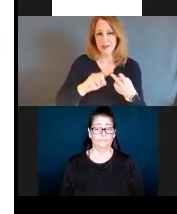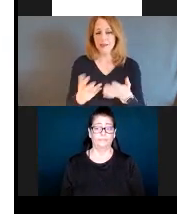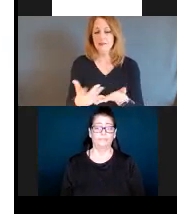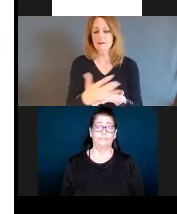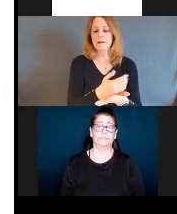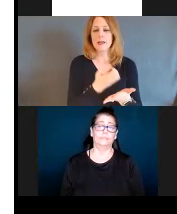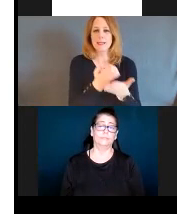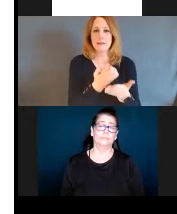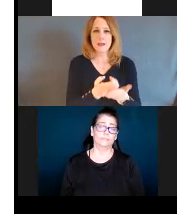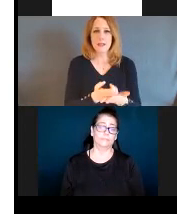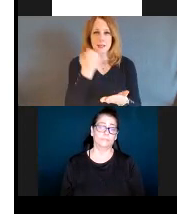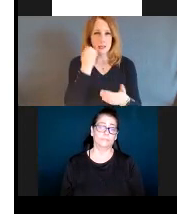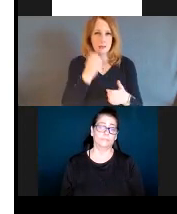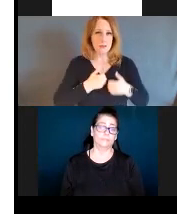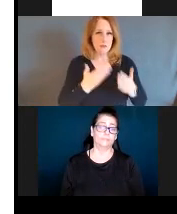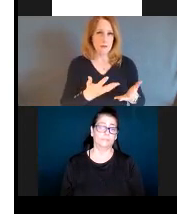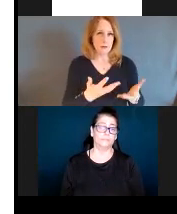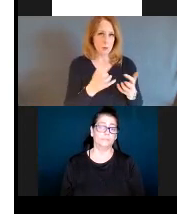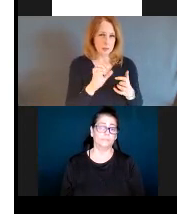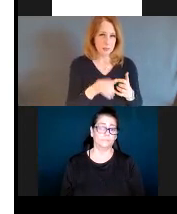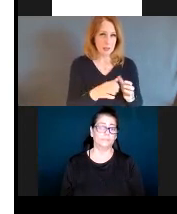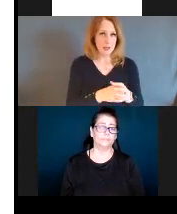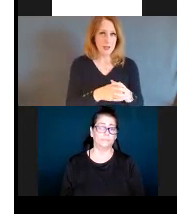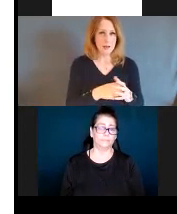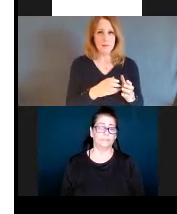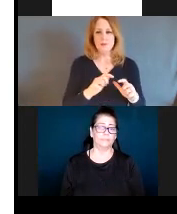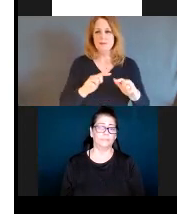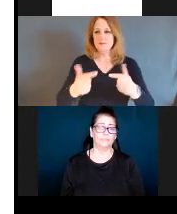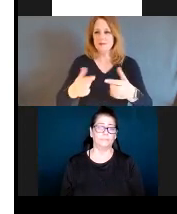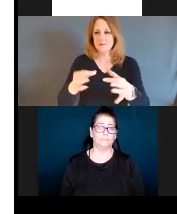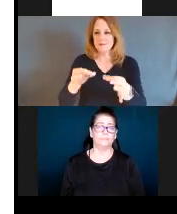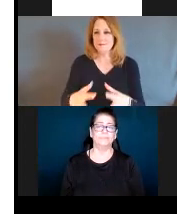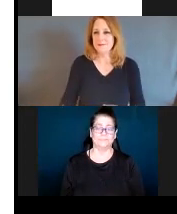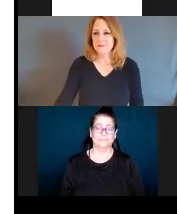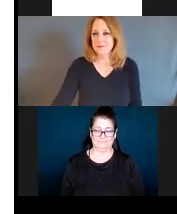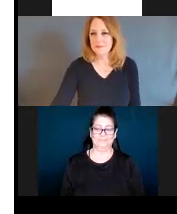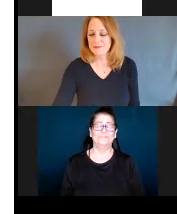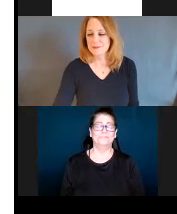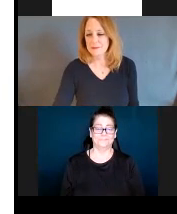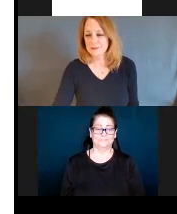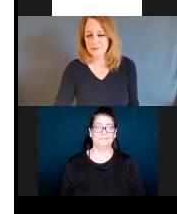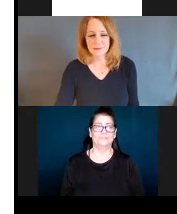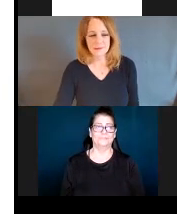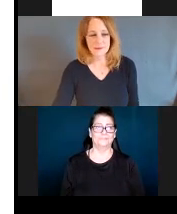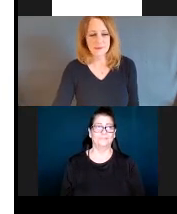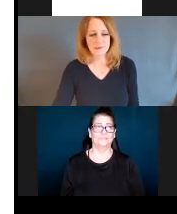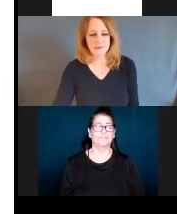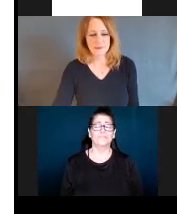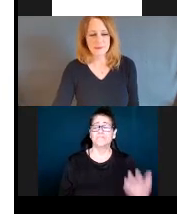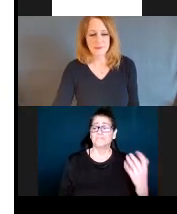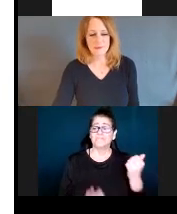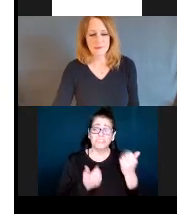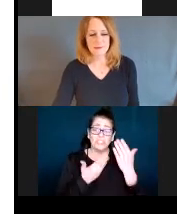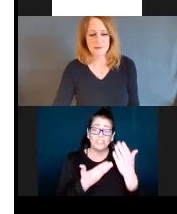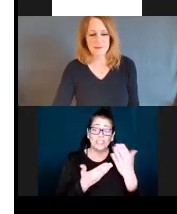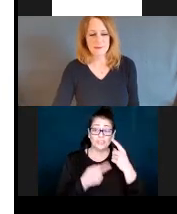what the survivor wants. And I will say, as a tip, once the forensic nurse examiner is on scene, they kind of